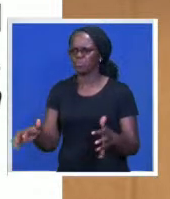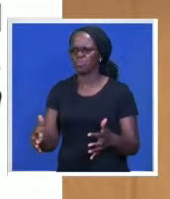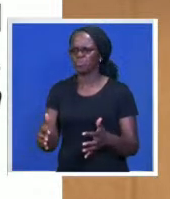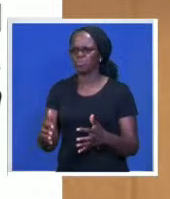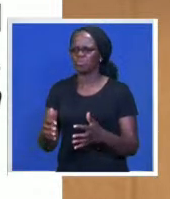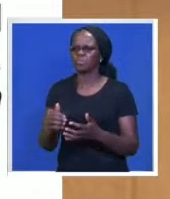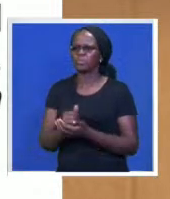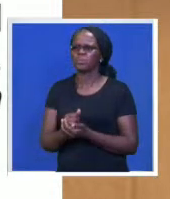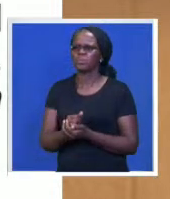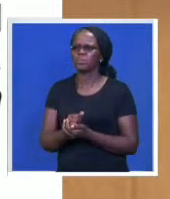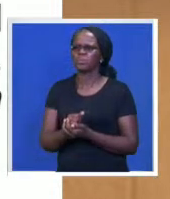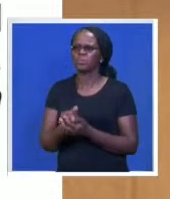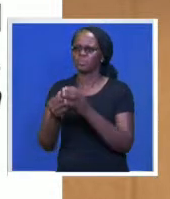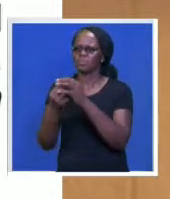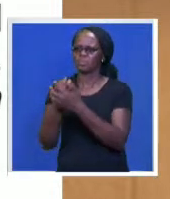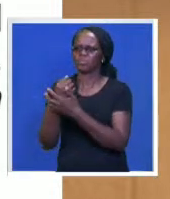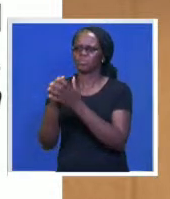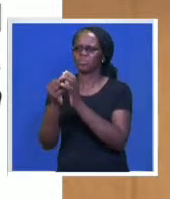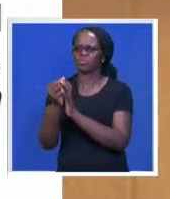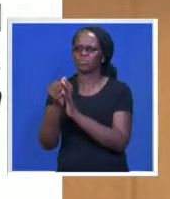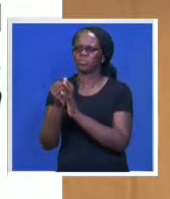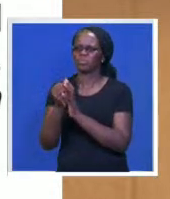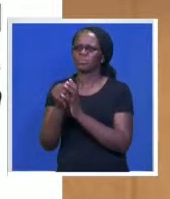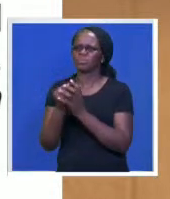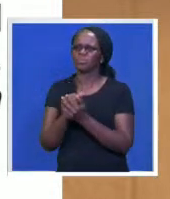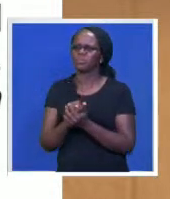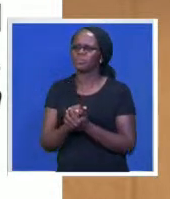oranges, fruits like